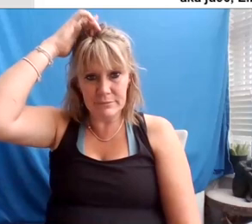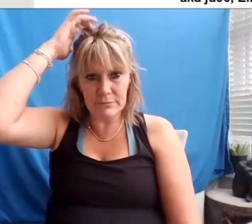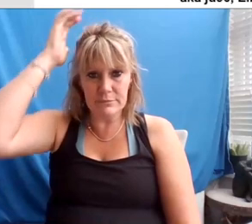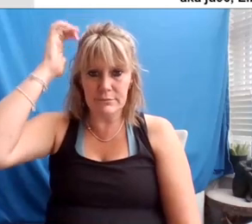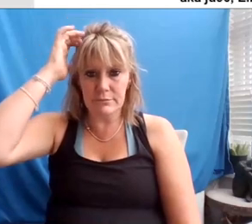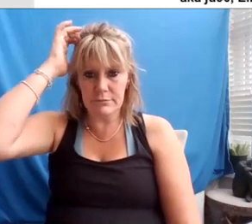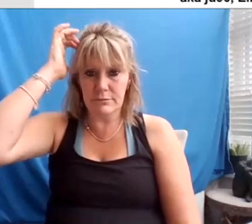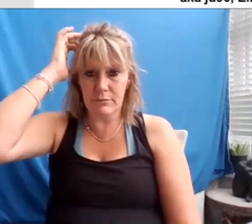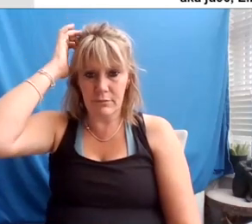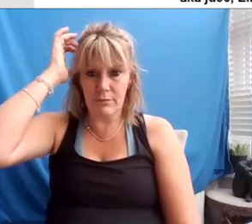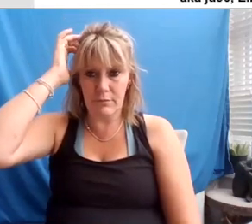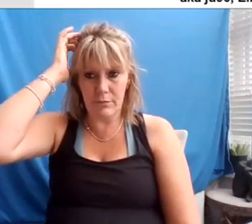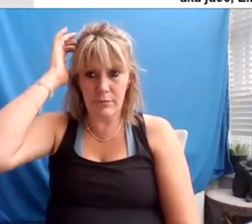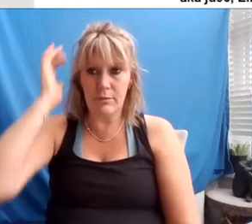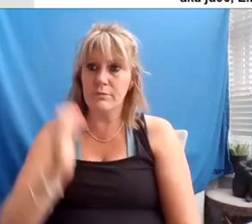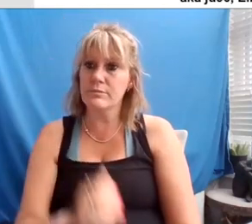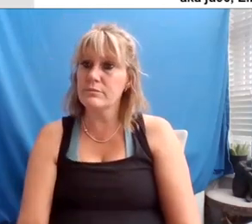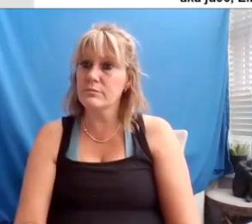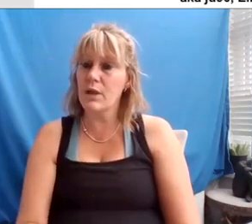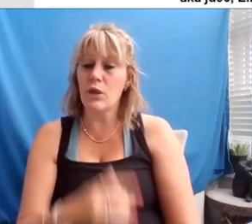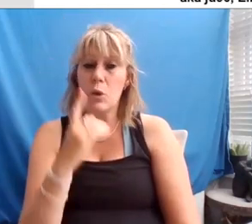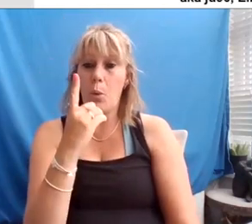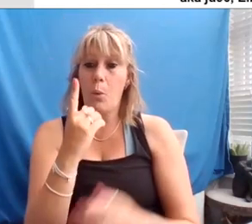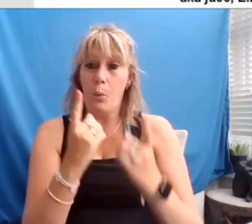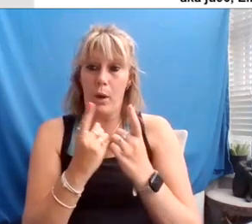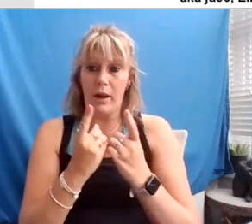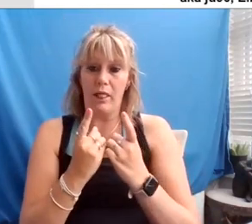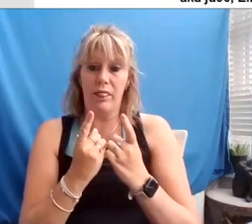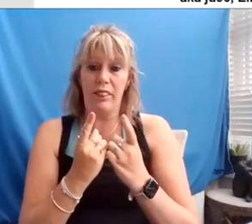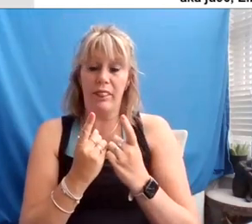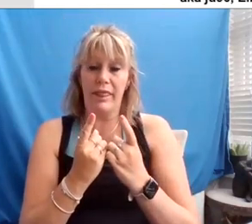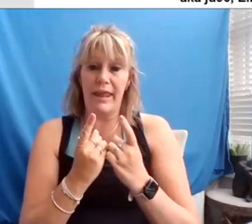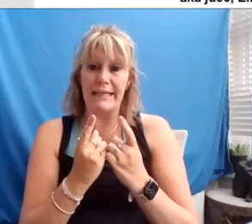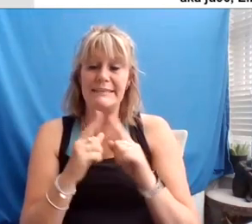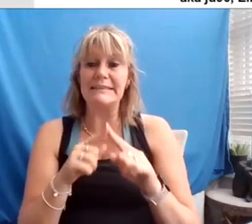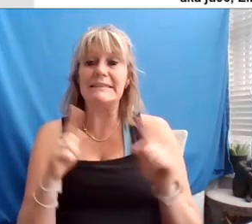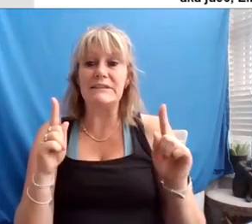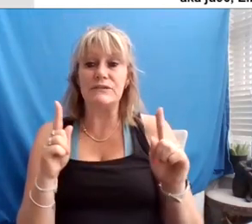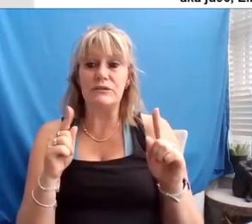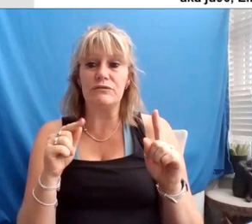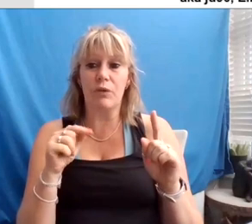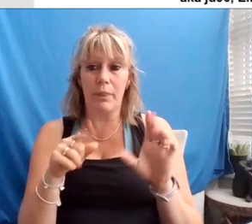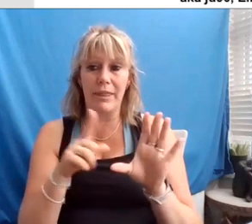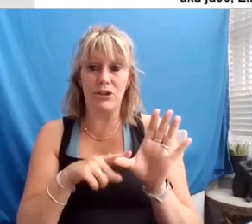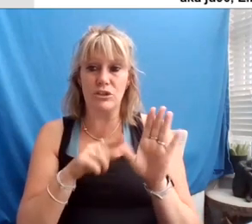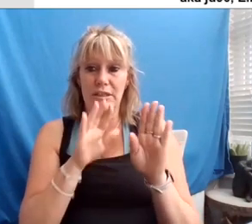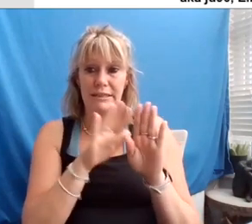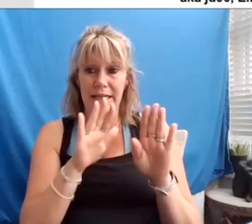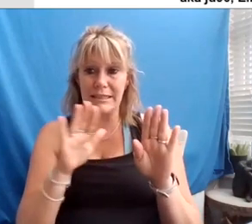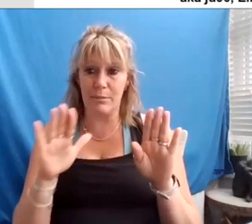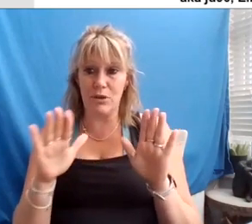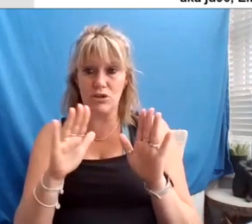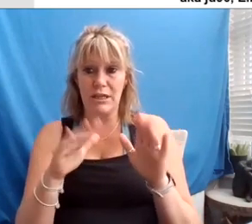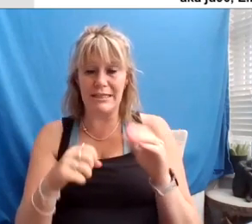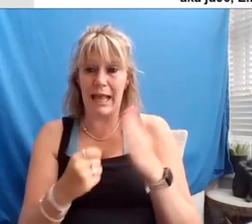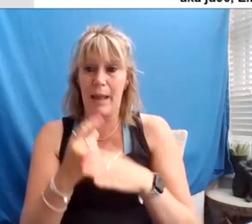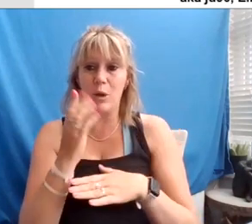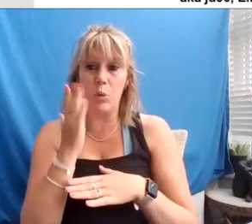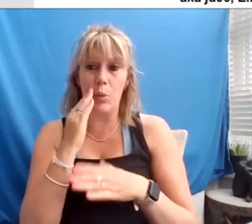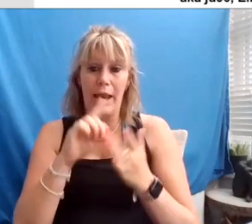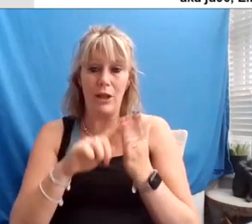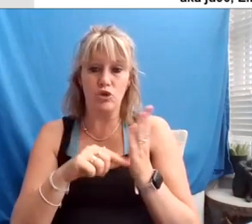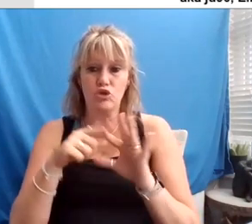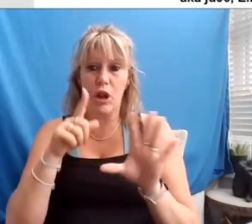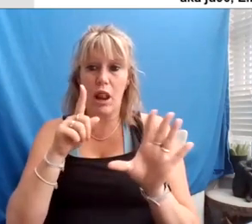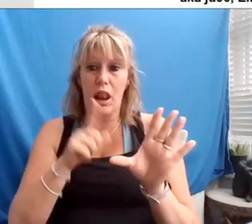Yes, so one of the things that's unusual about this year's exhibition is it's taking place in July. And that's